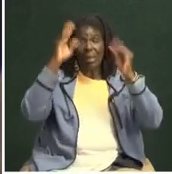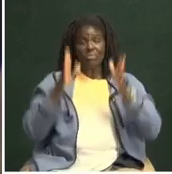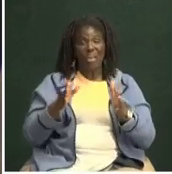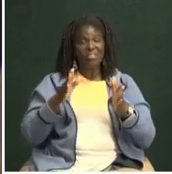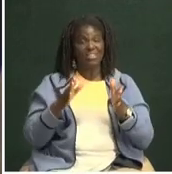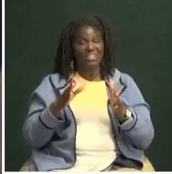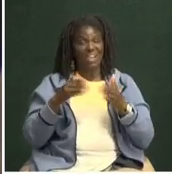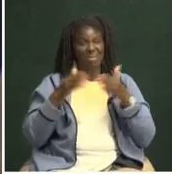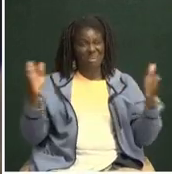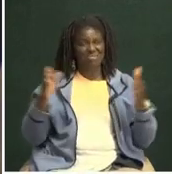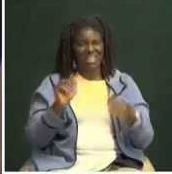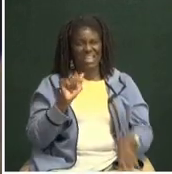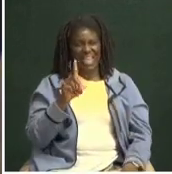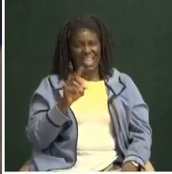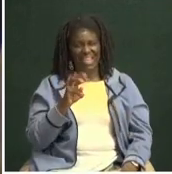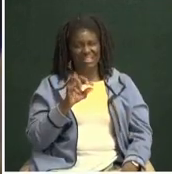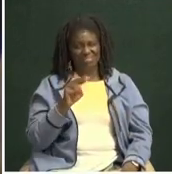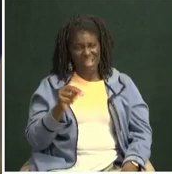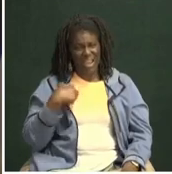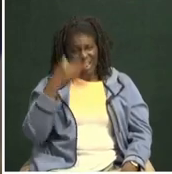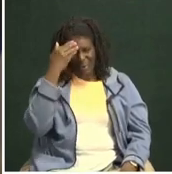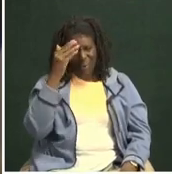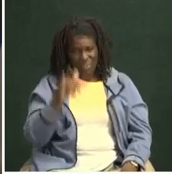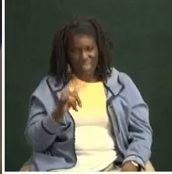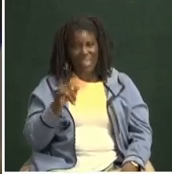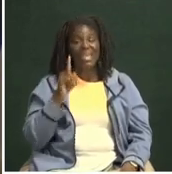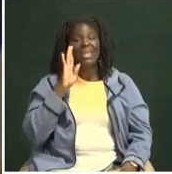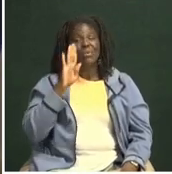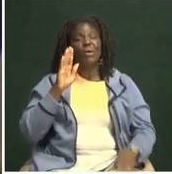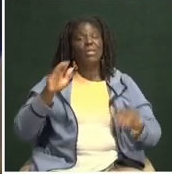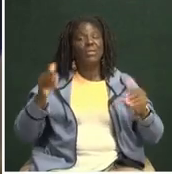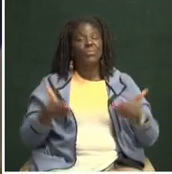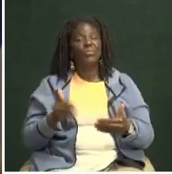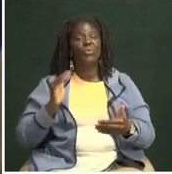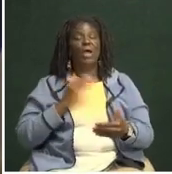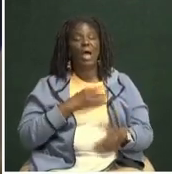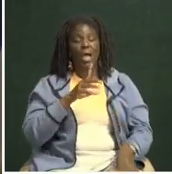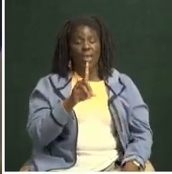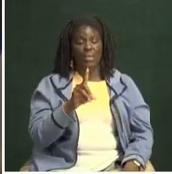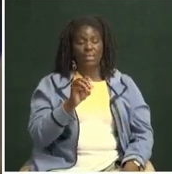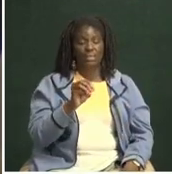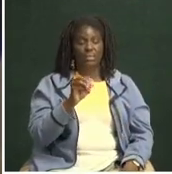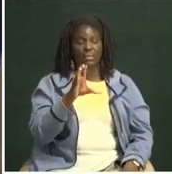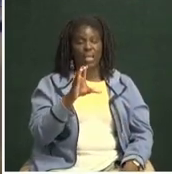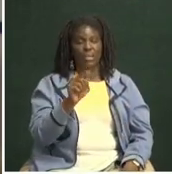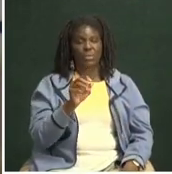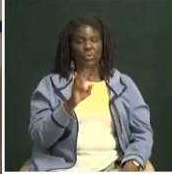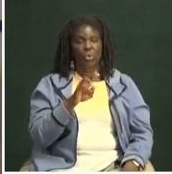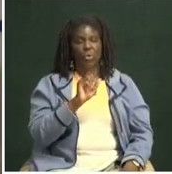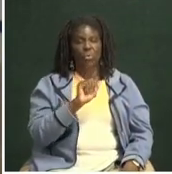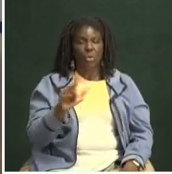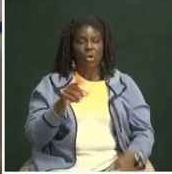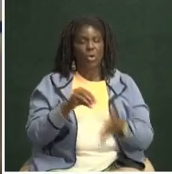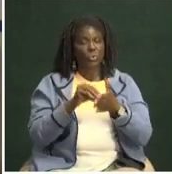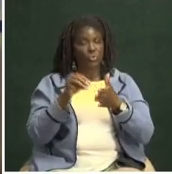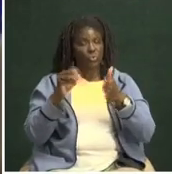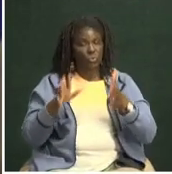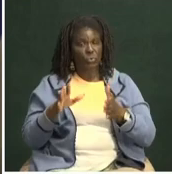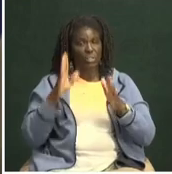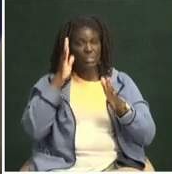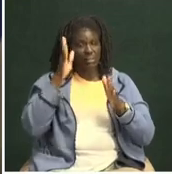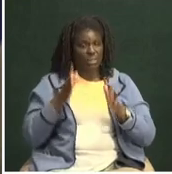of public administration. And he will introduce our doctoral student speaker, and he'll tell you his exact